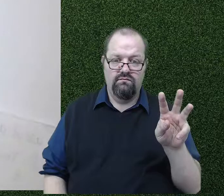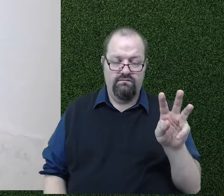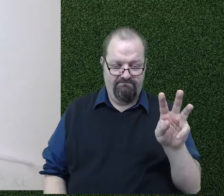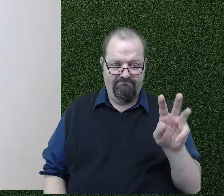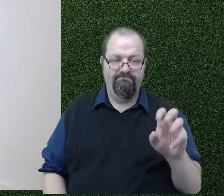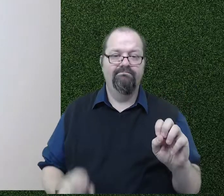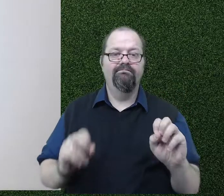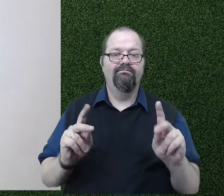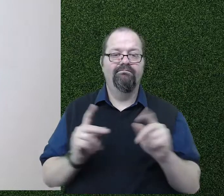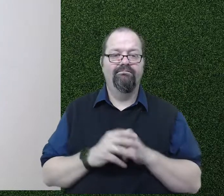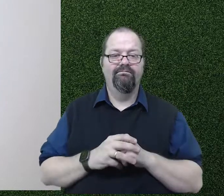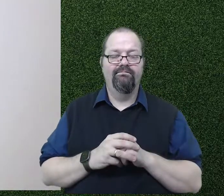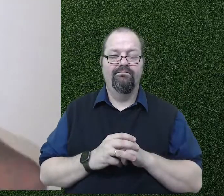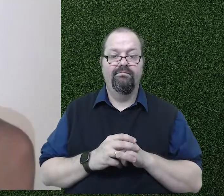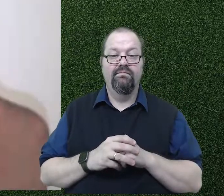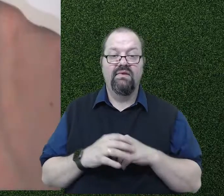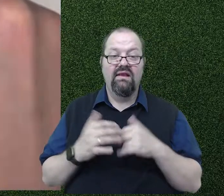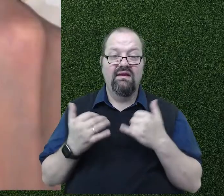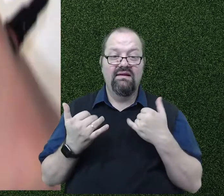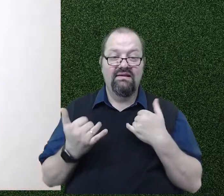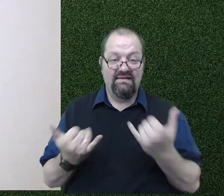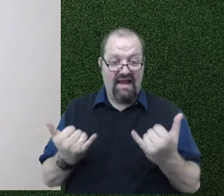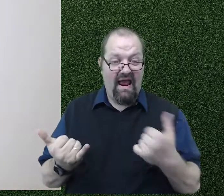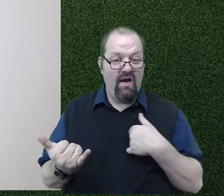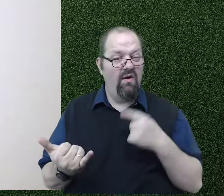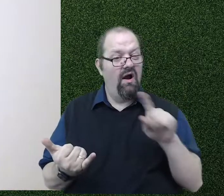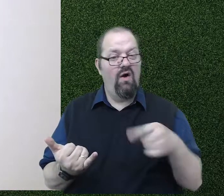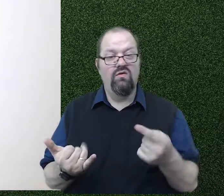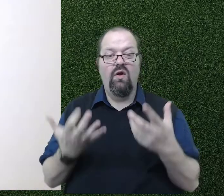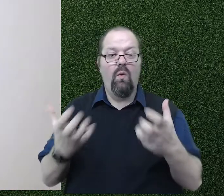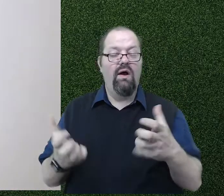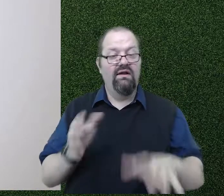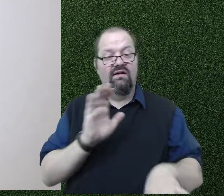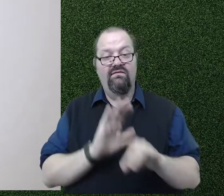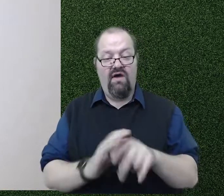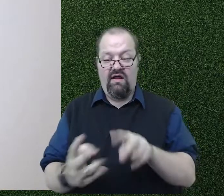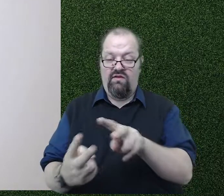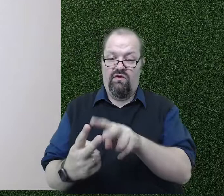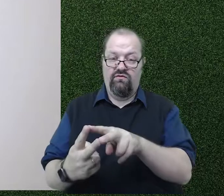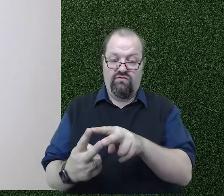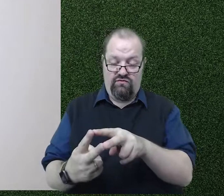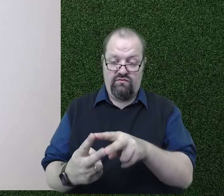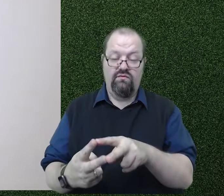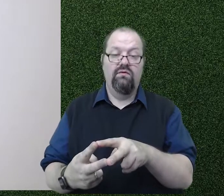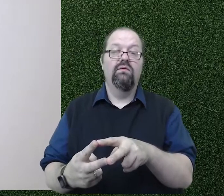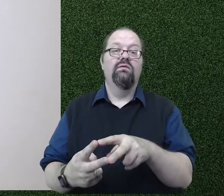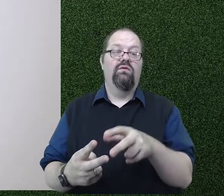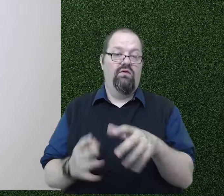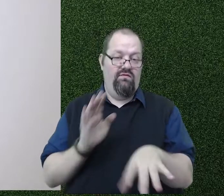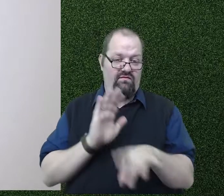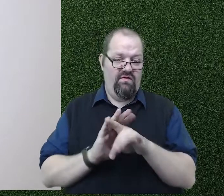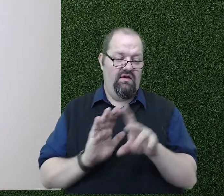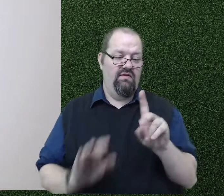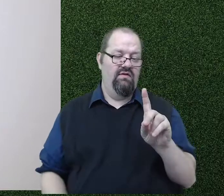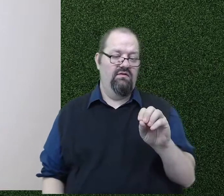Okay, so now I just want to find those two. I want to find the dot product.